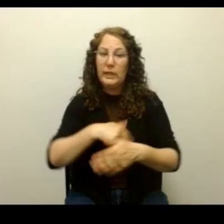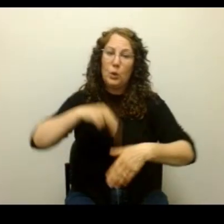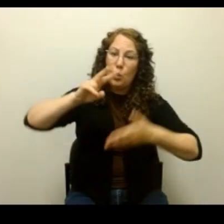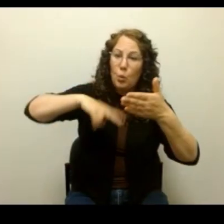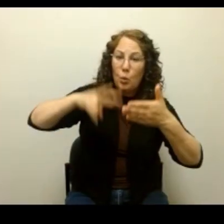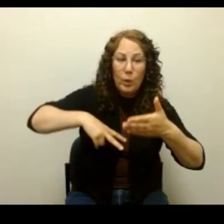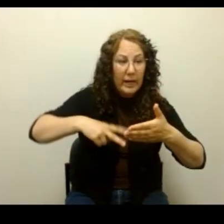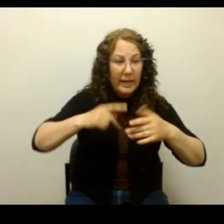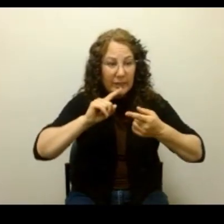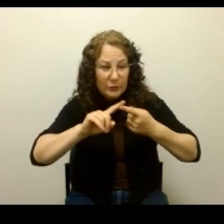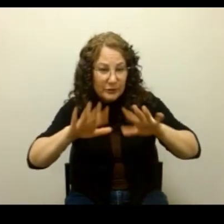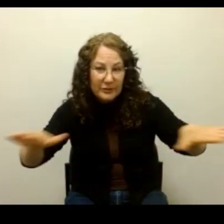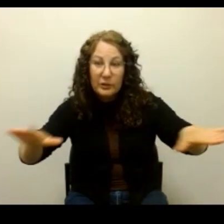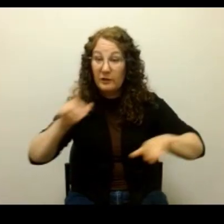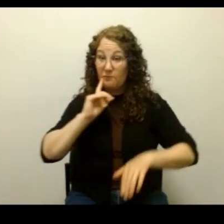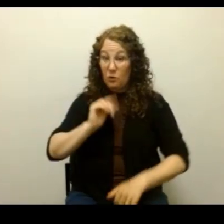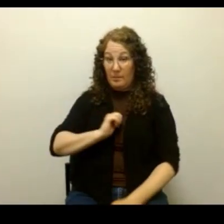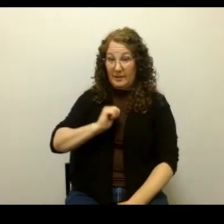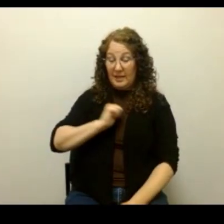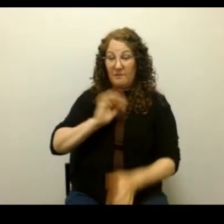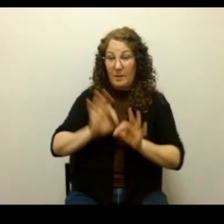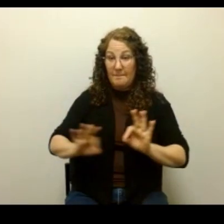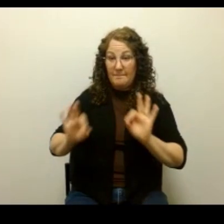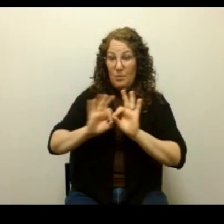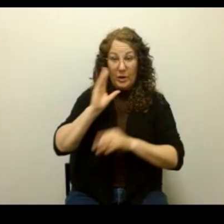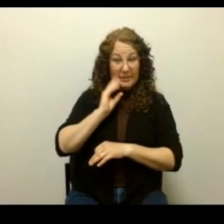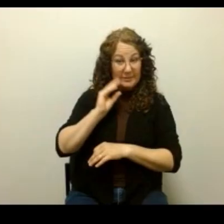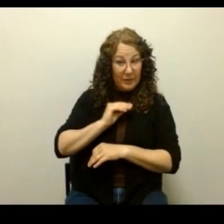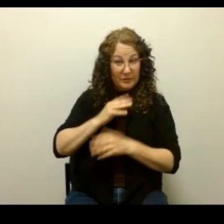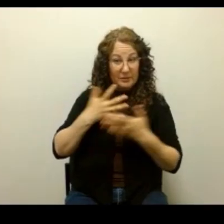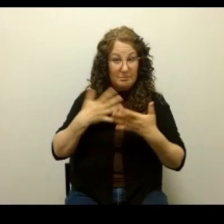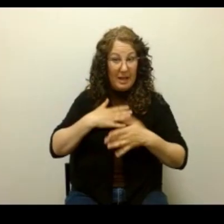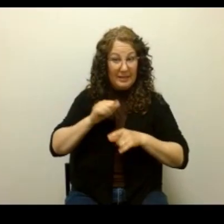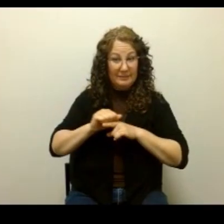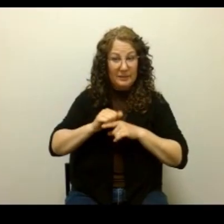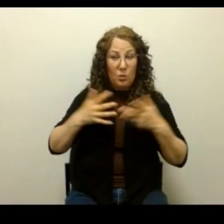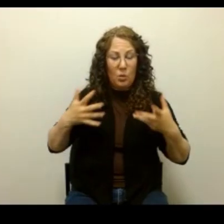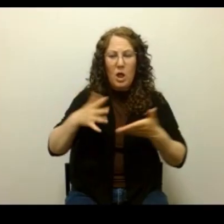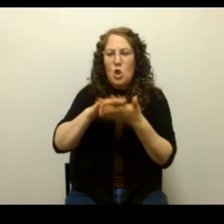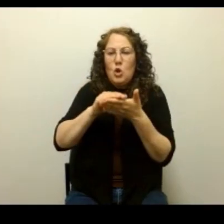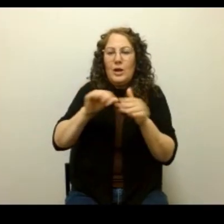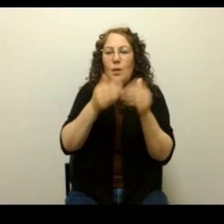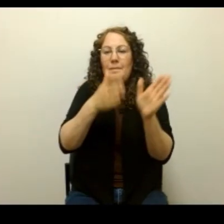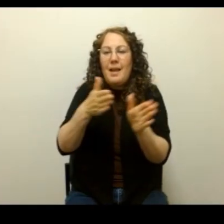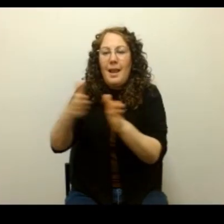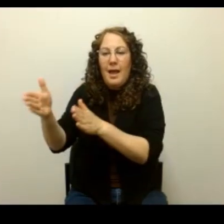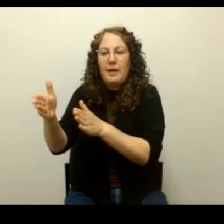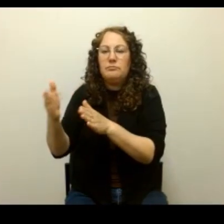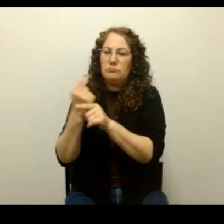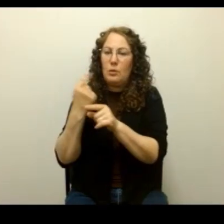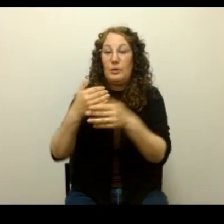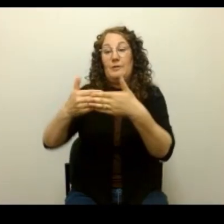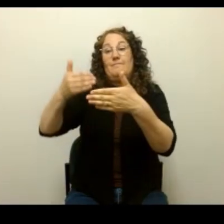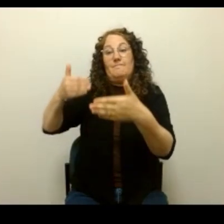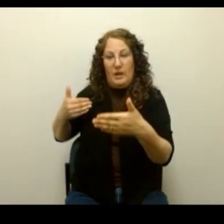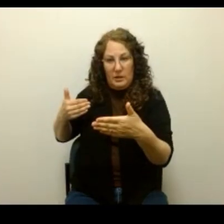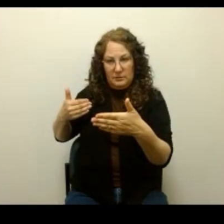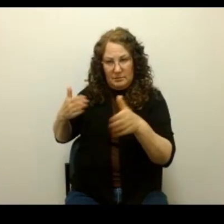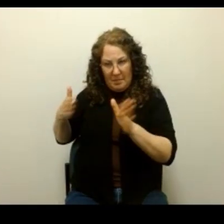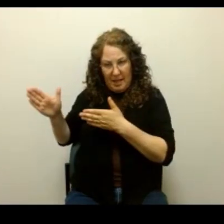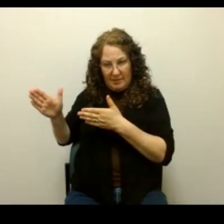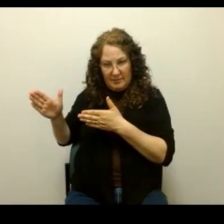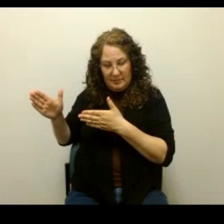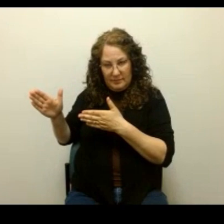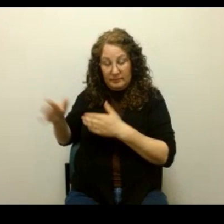me, the most important experience in my practicum was learning how to plan activities in advance.